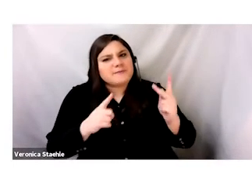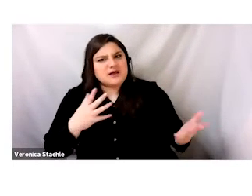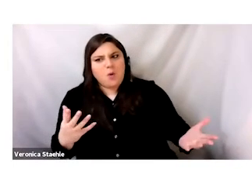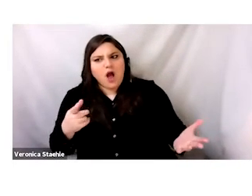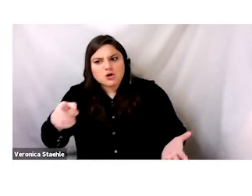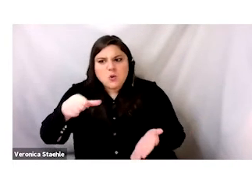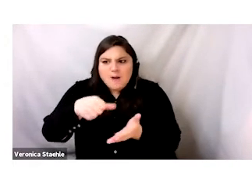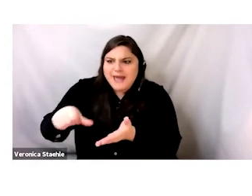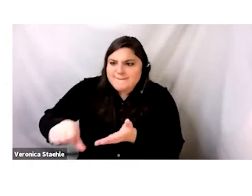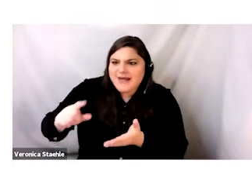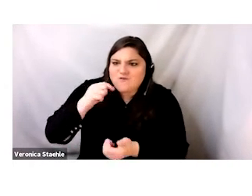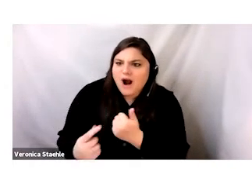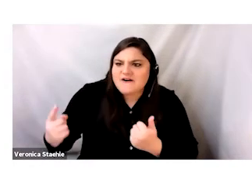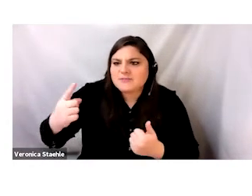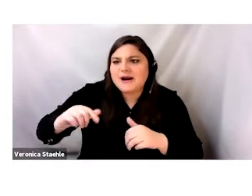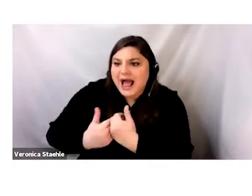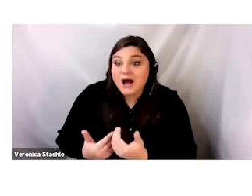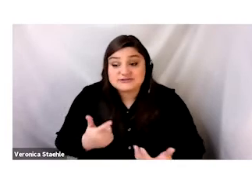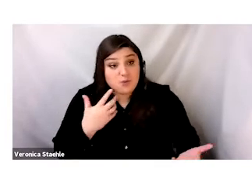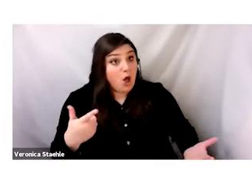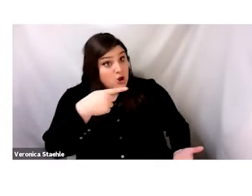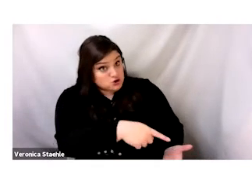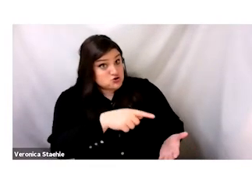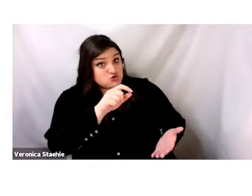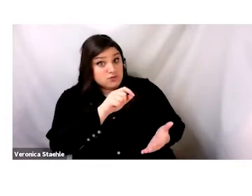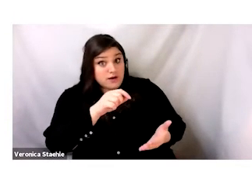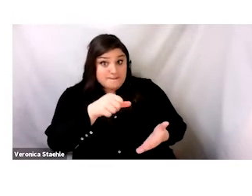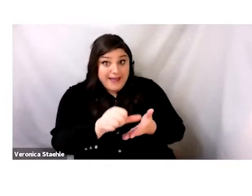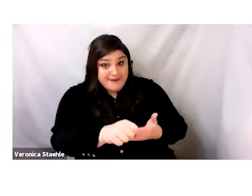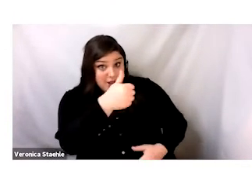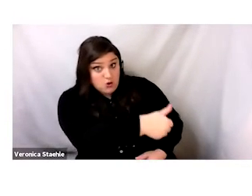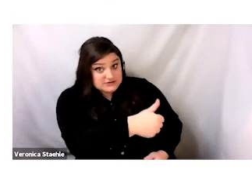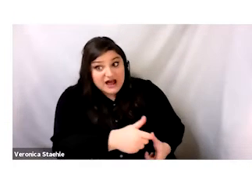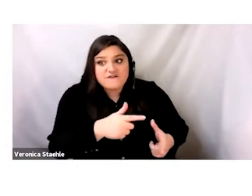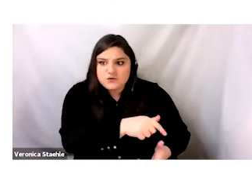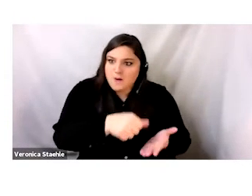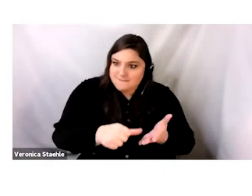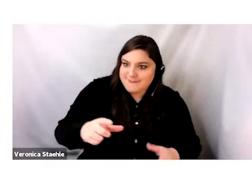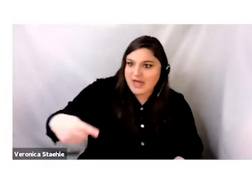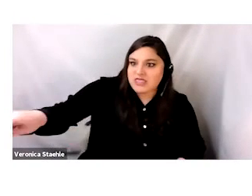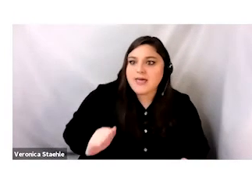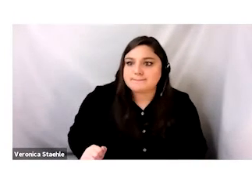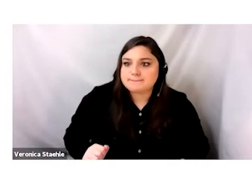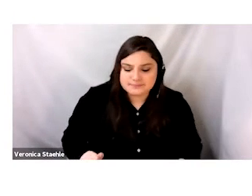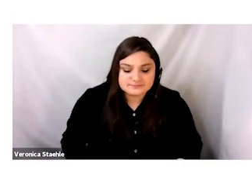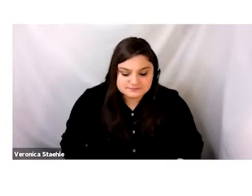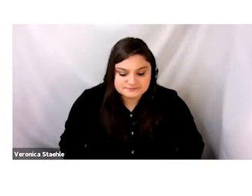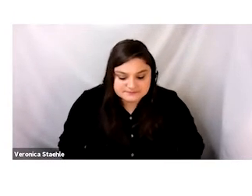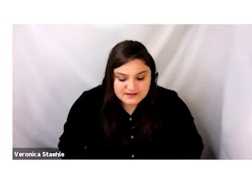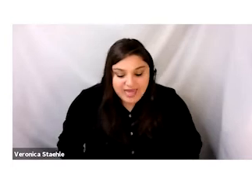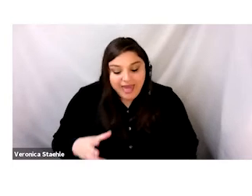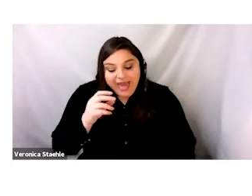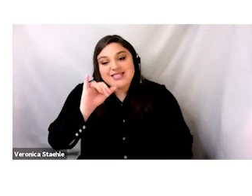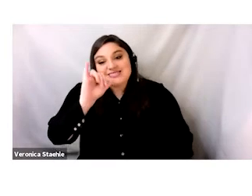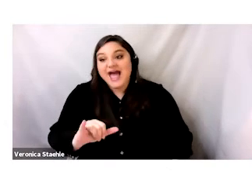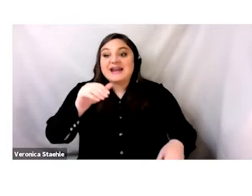Just like you're writing a budget, your paycheck, you can write in the budget, their paycheck. And at our organization, in every line